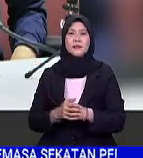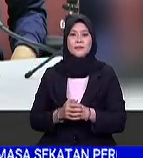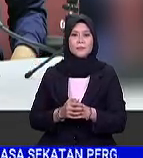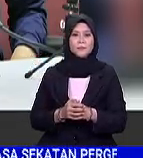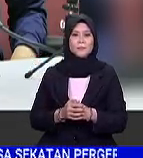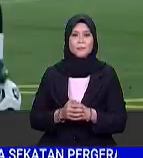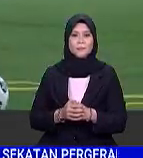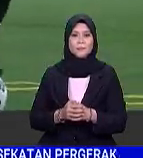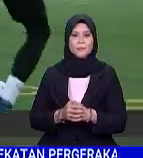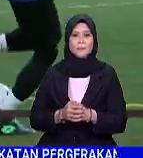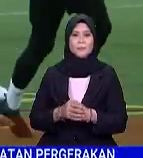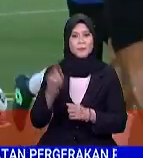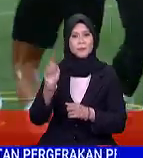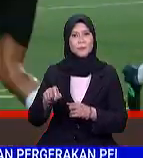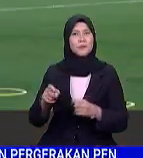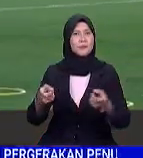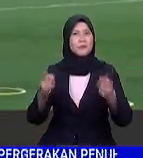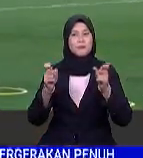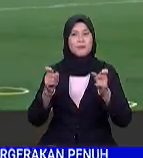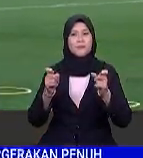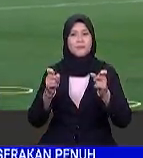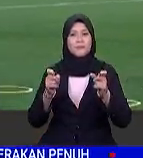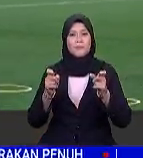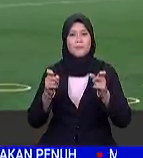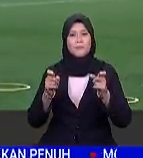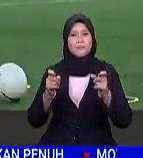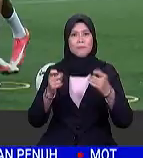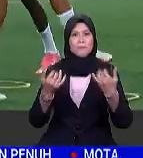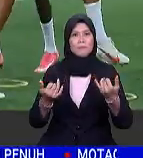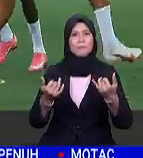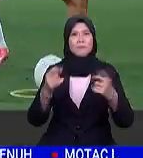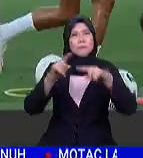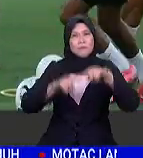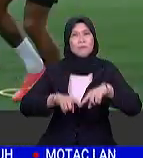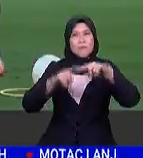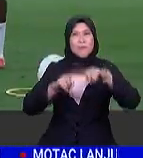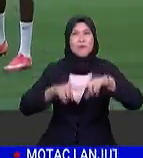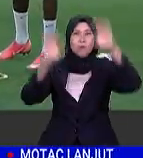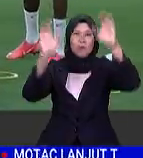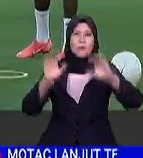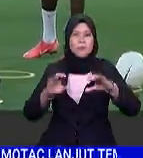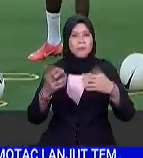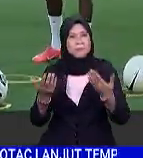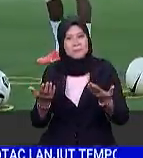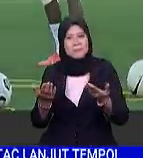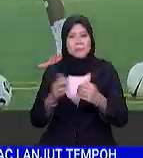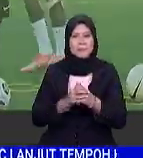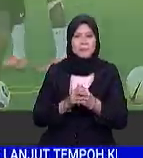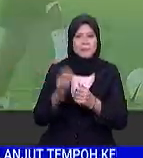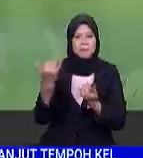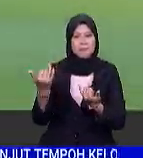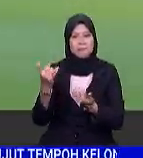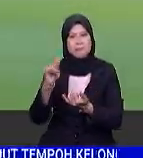quick, acclimatize the weather and the time difference, especially in this Middle East.